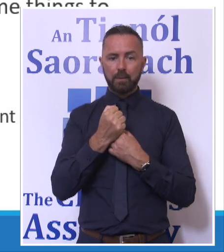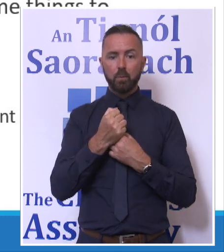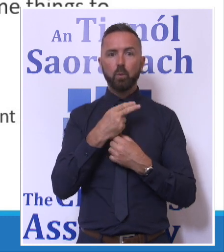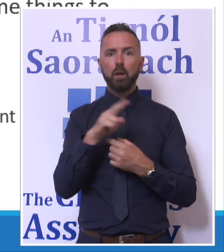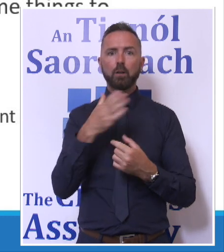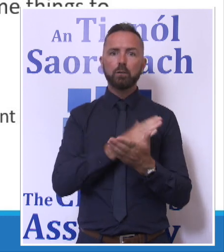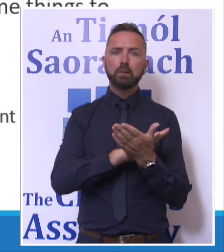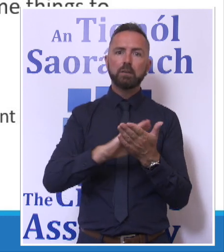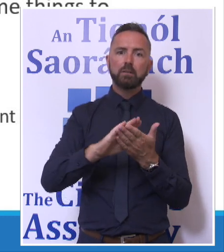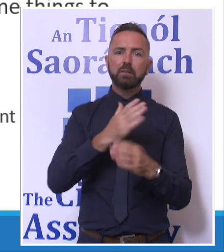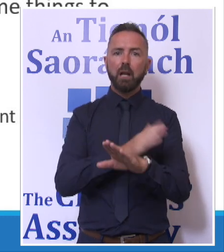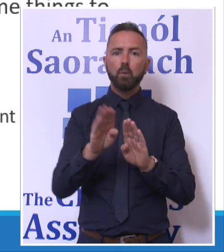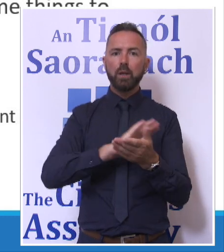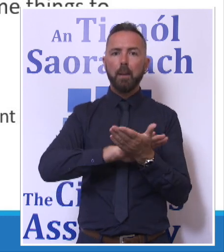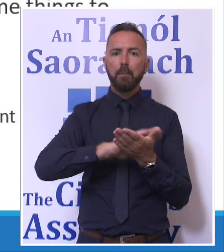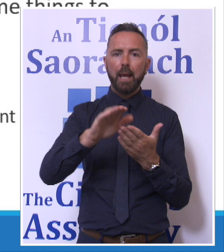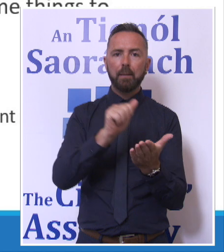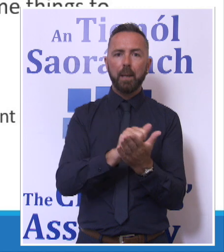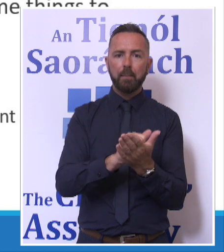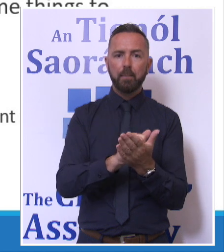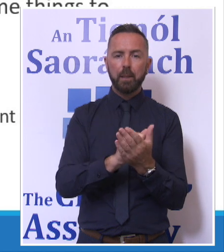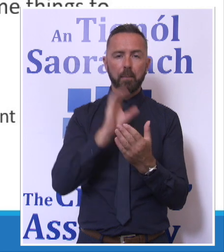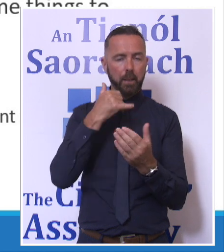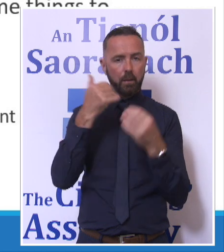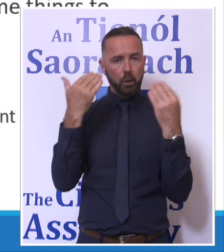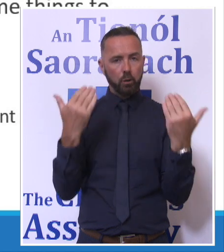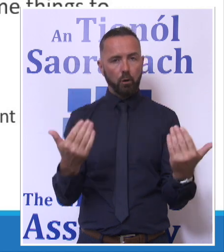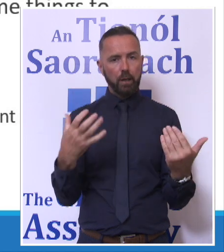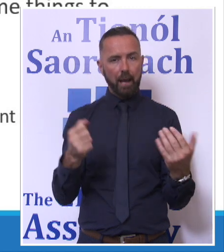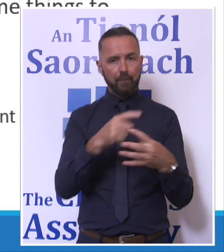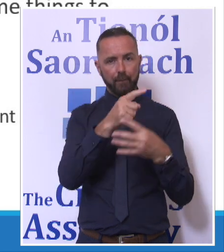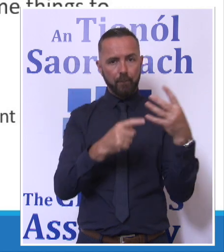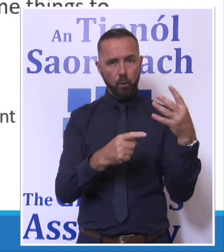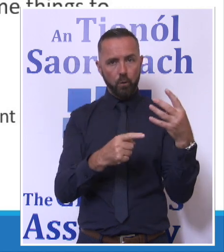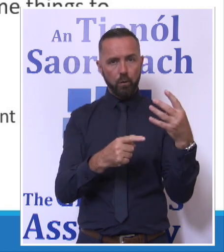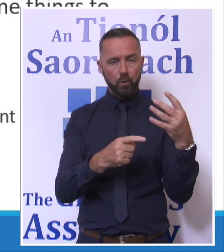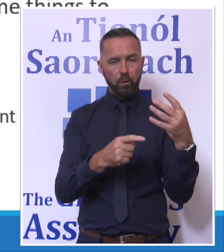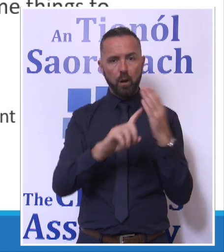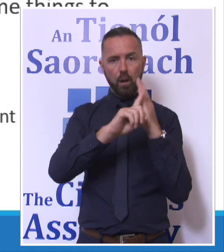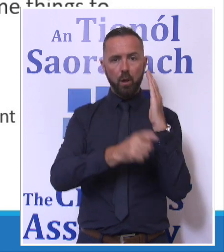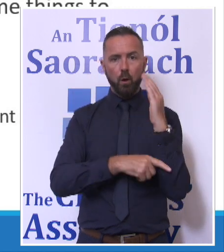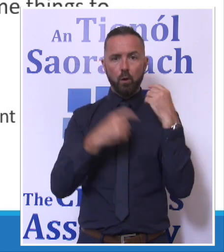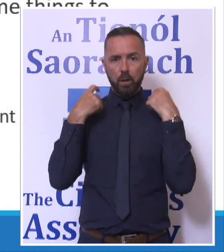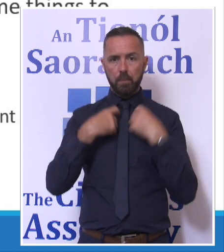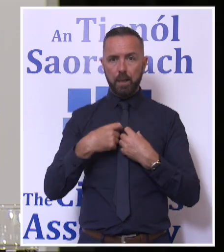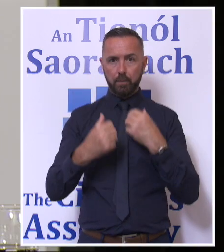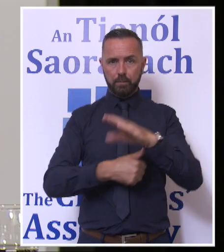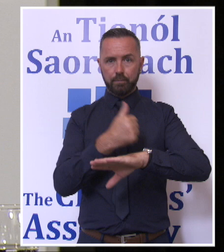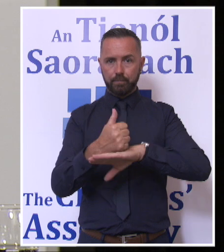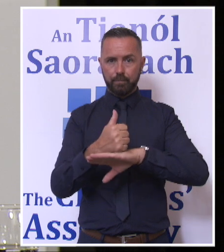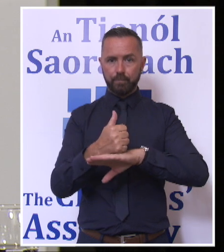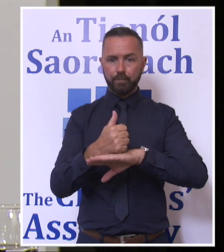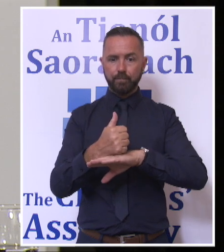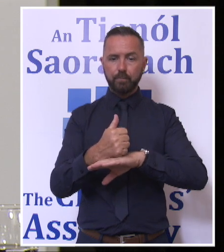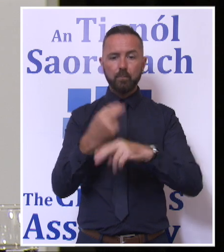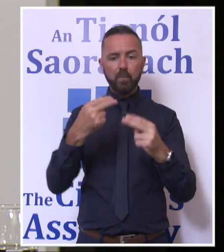considerations. There are currently 4 mayors, or Cathaoirleach or Lord Mayor, in place, so we need to consider what you will